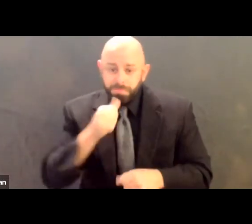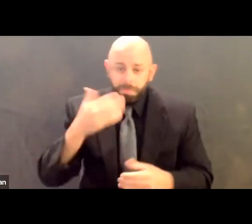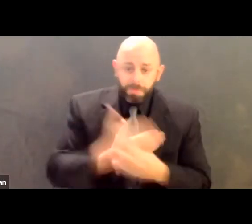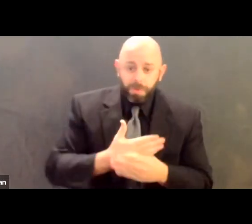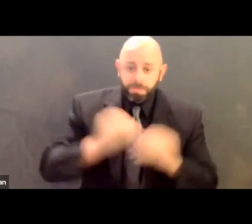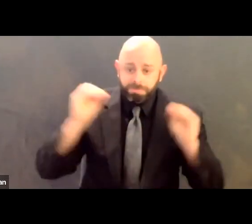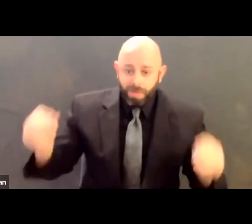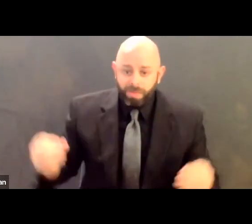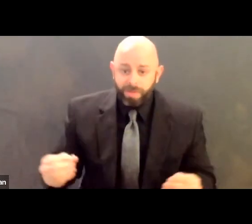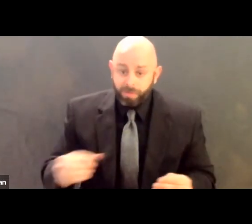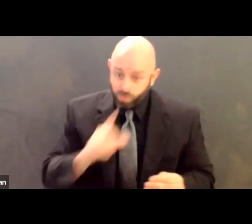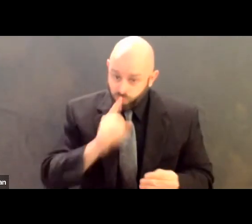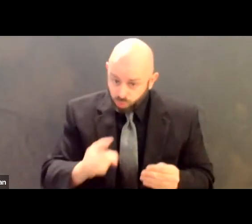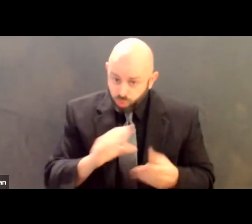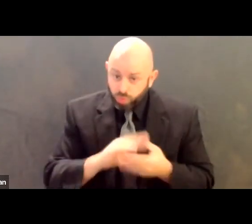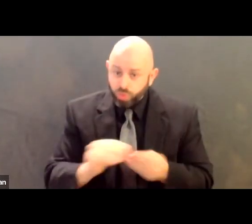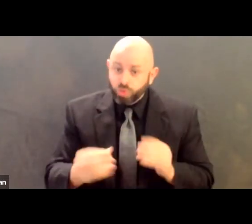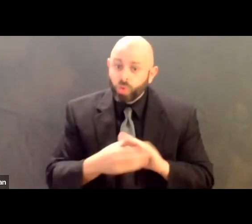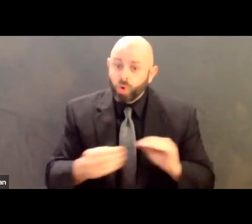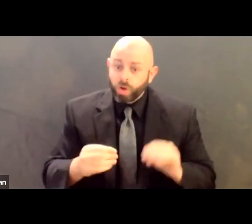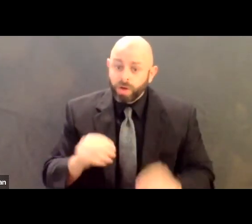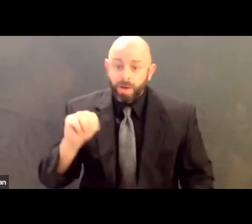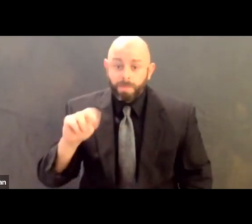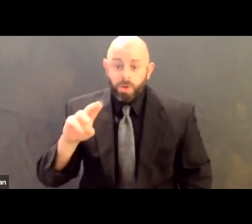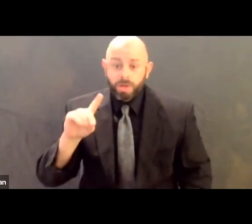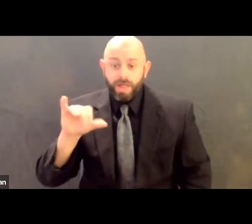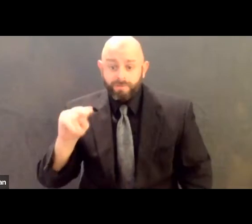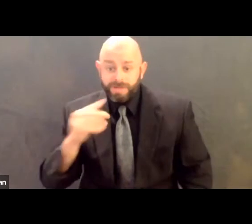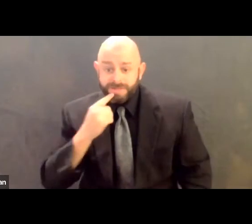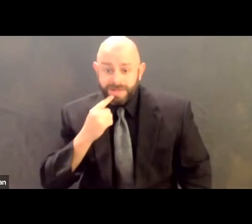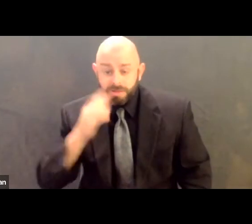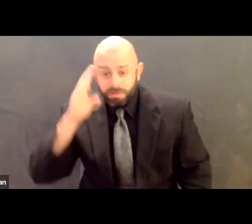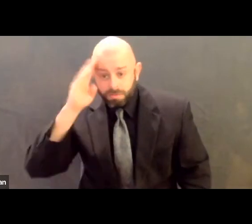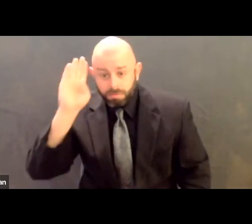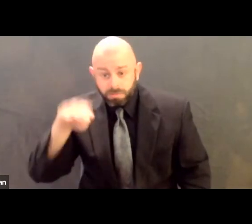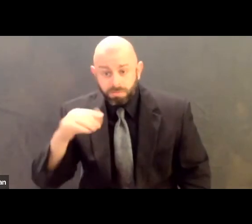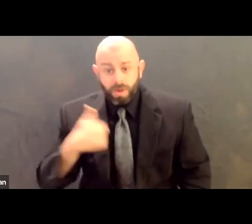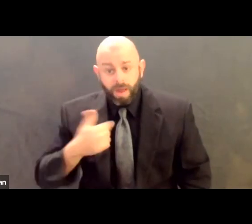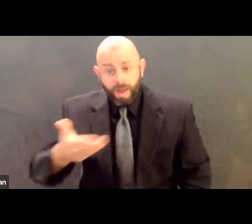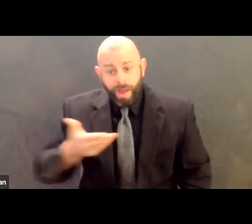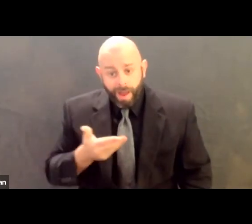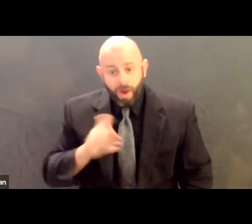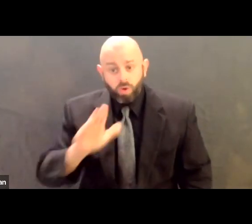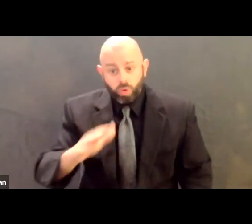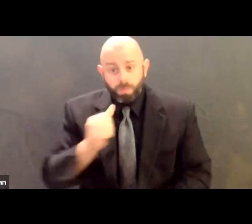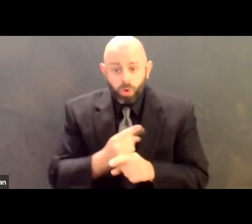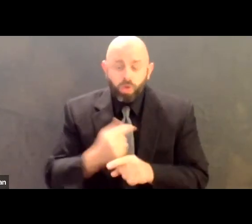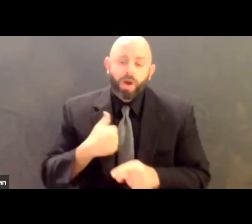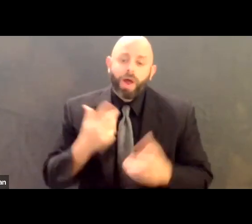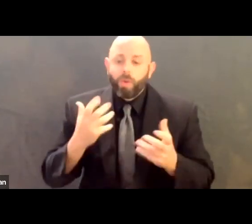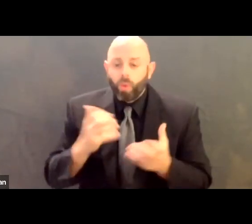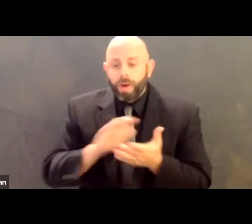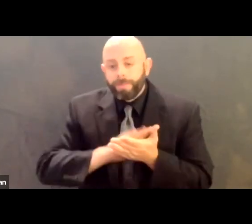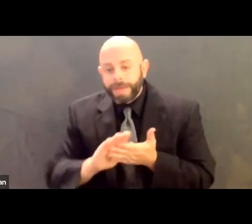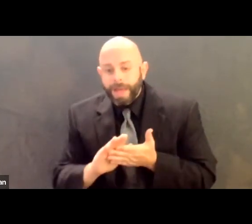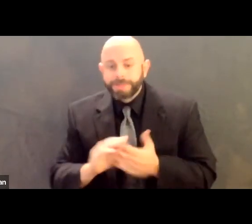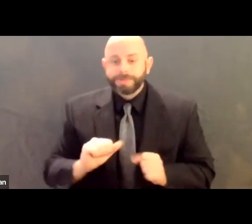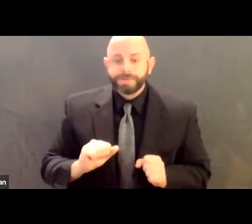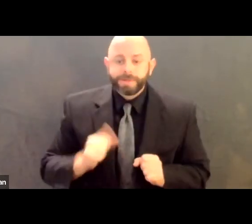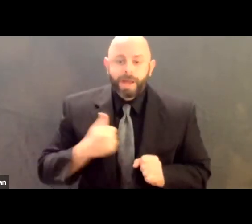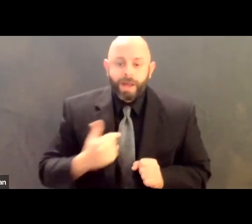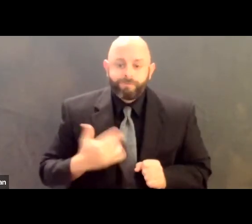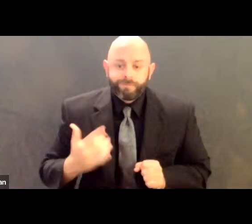This is a true story. So Mr. Delavan said, "You know, I hired your brother out of the goodness of my heart because I felt sorry for